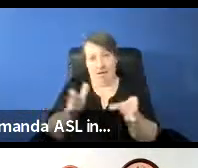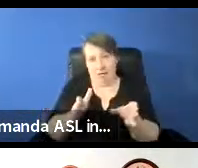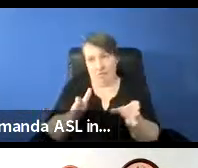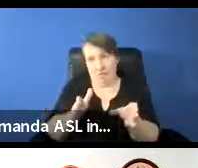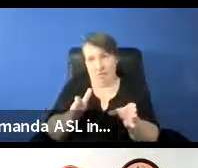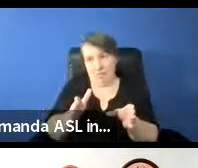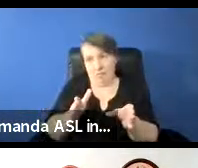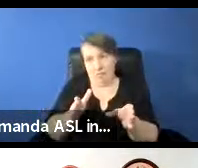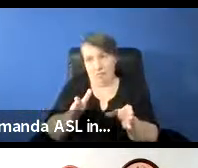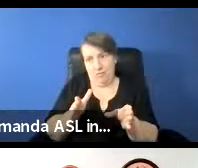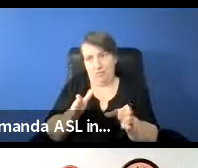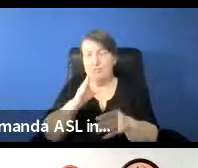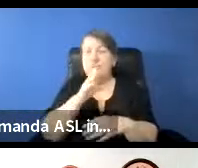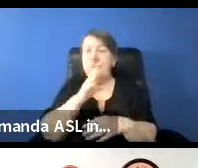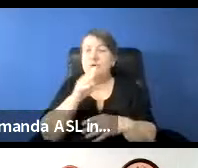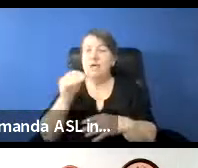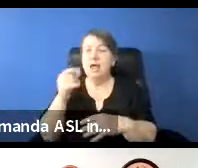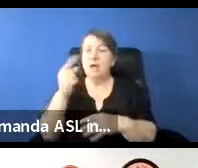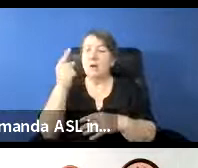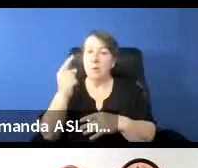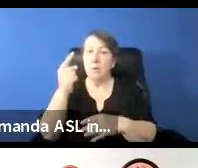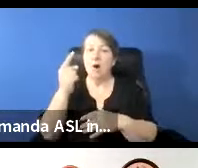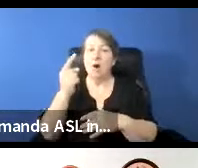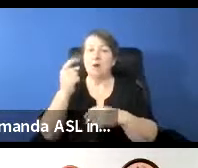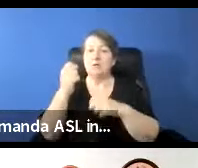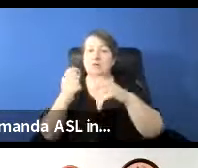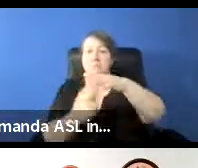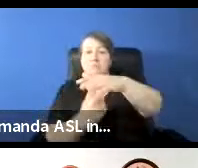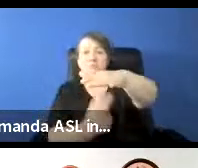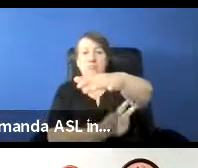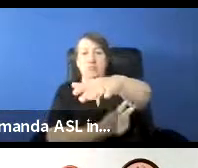it's also would be on one structure.